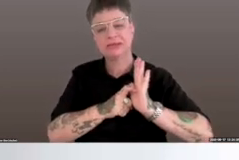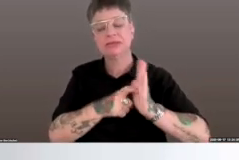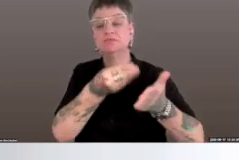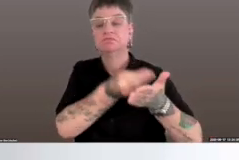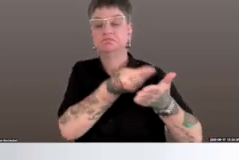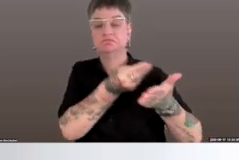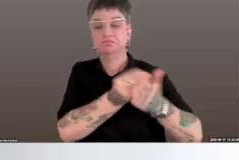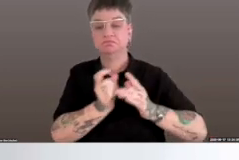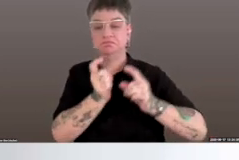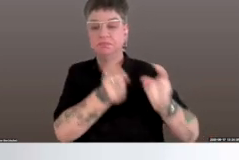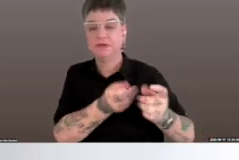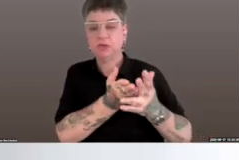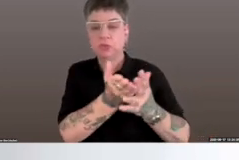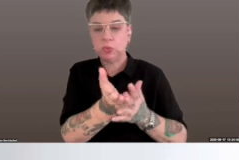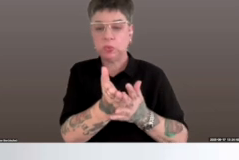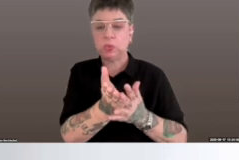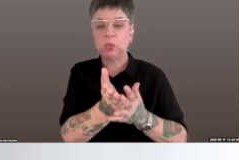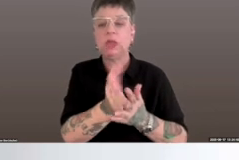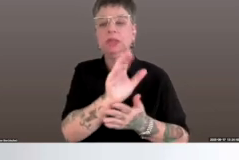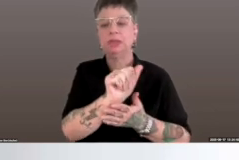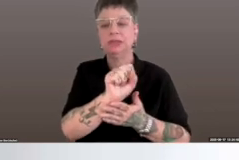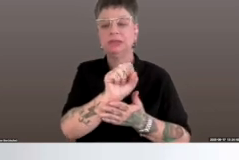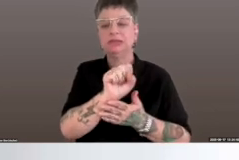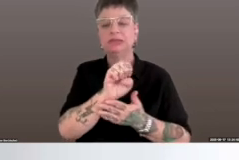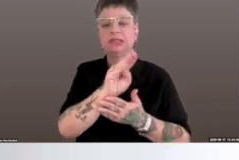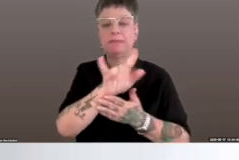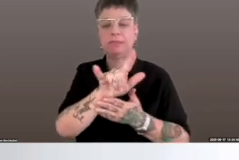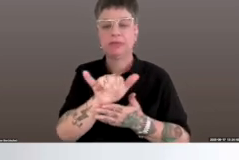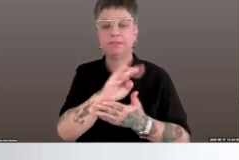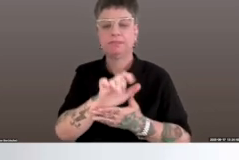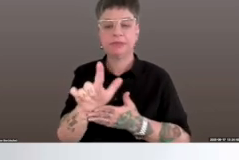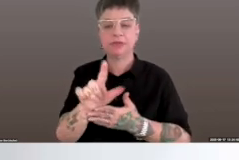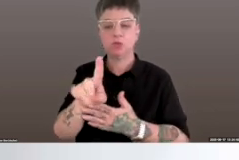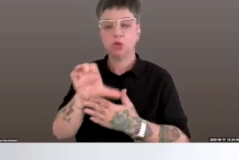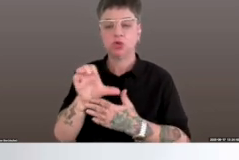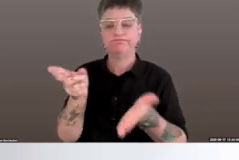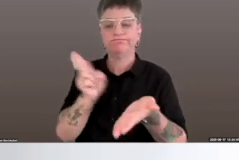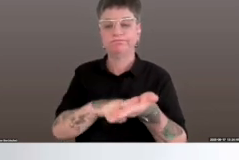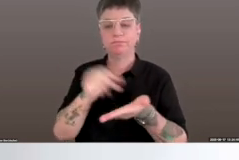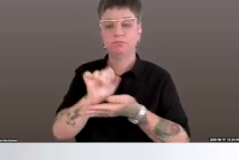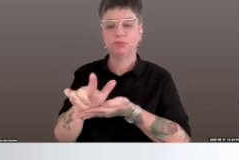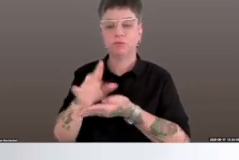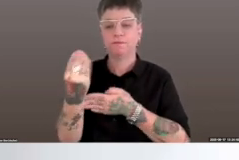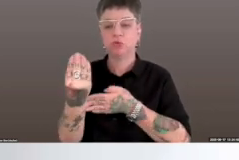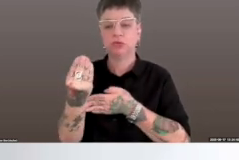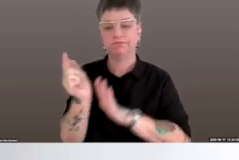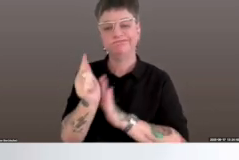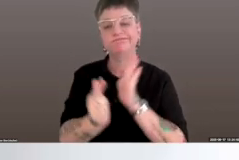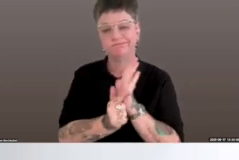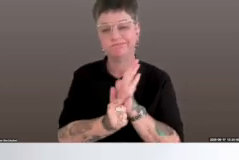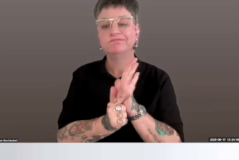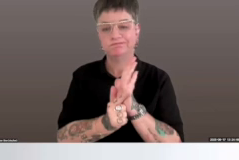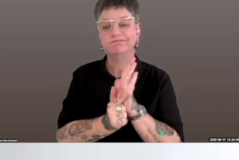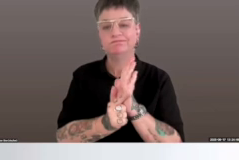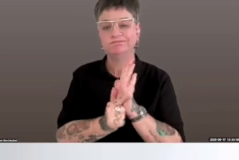was appropriated through Assembly Bill 100, which was signed into law on April 14th. Of